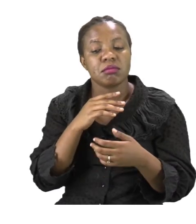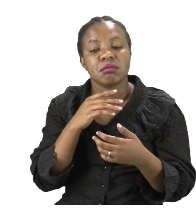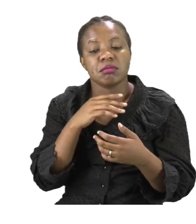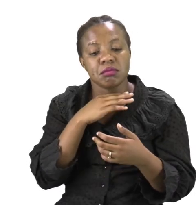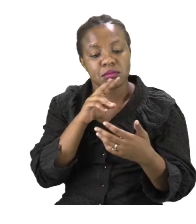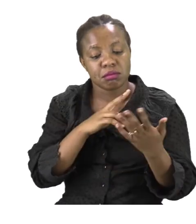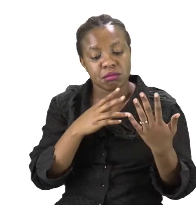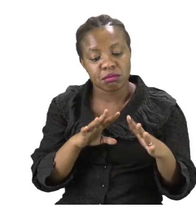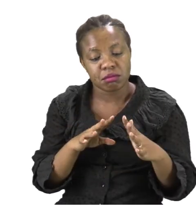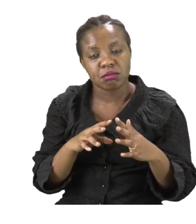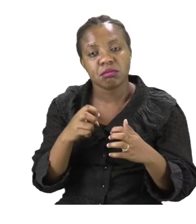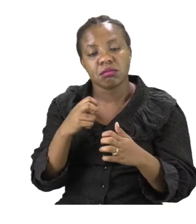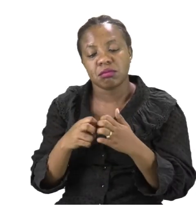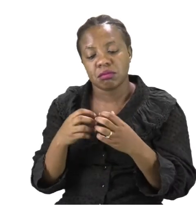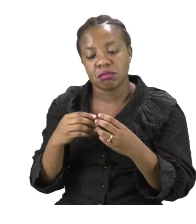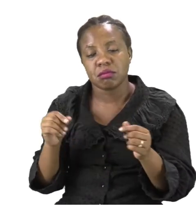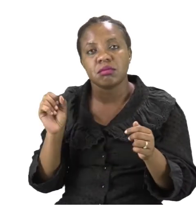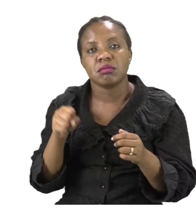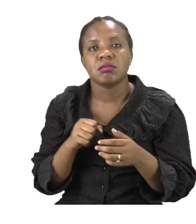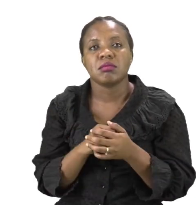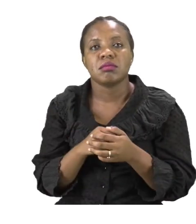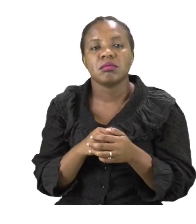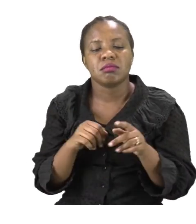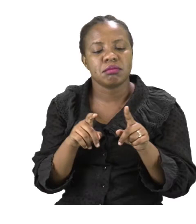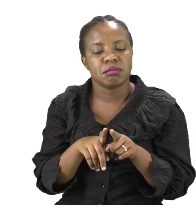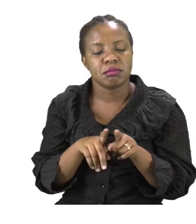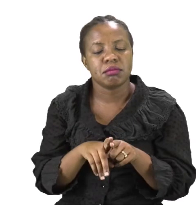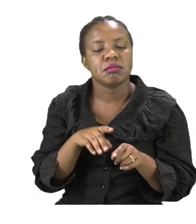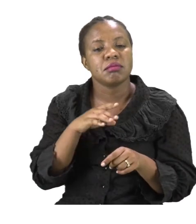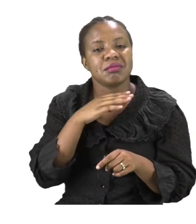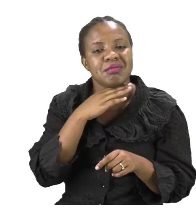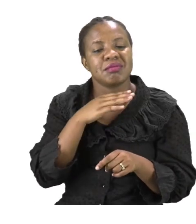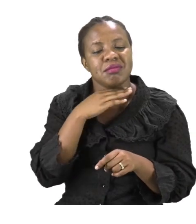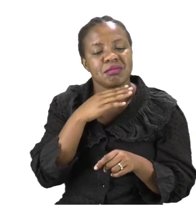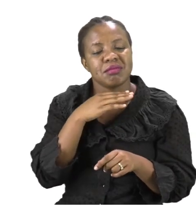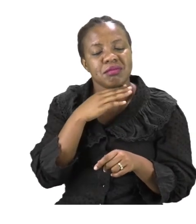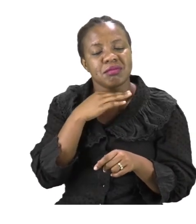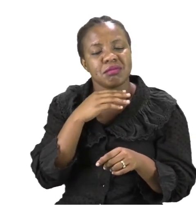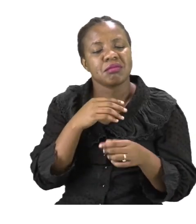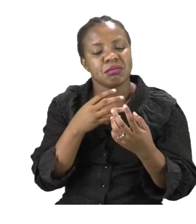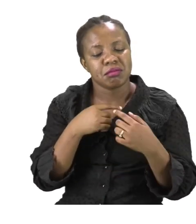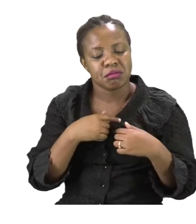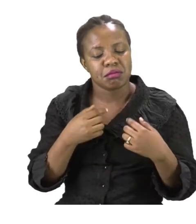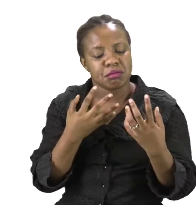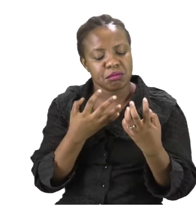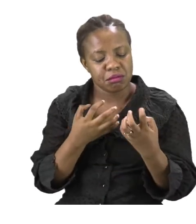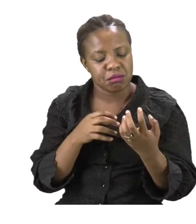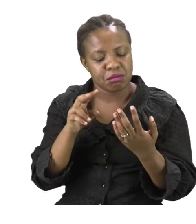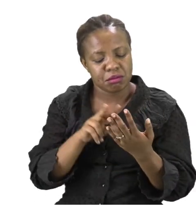to do. Just like our comprehensions, we need to read the problem 3